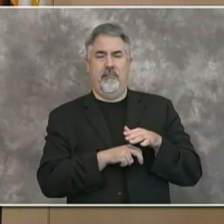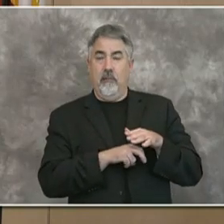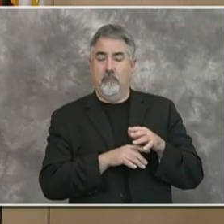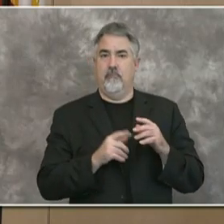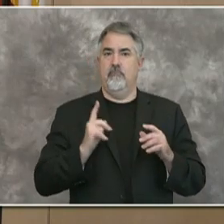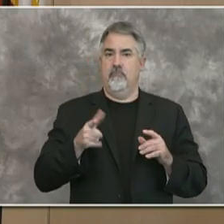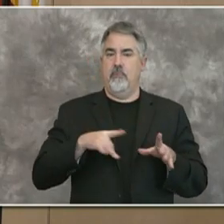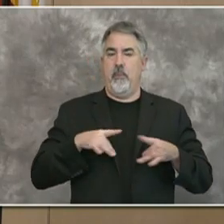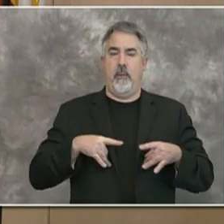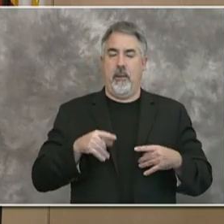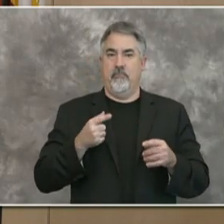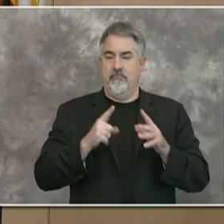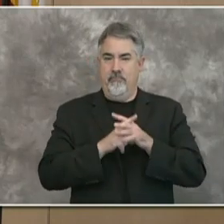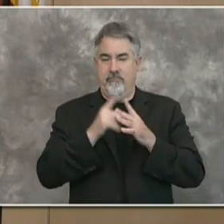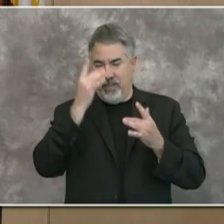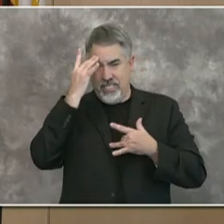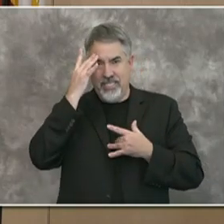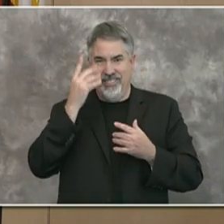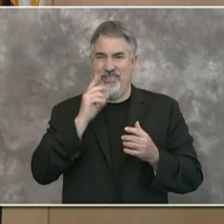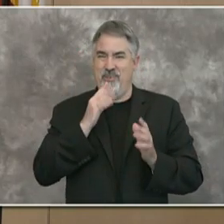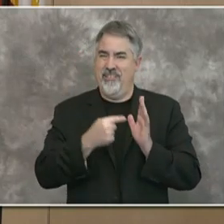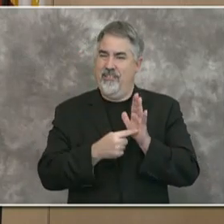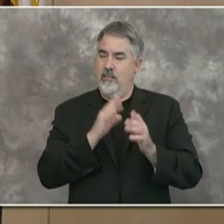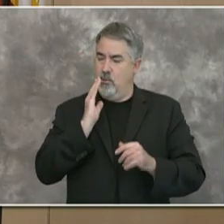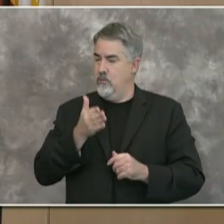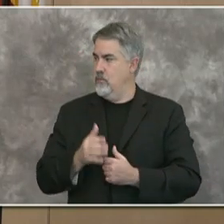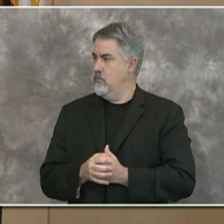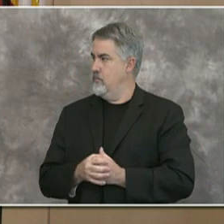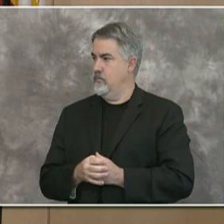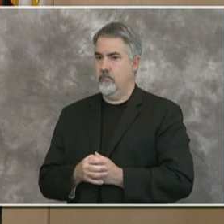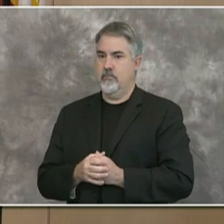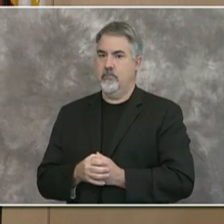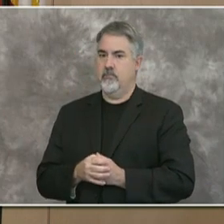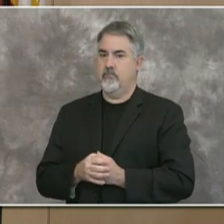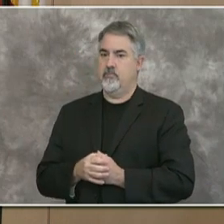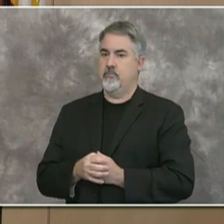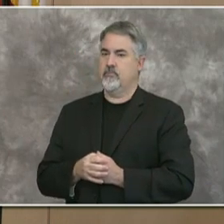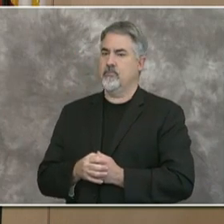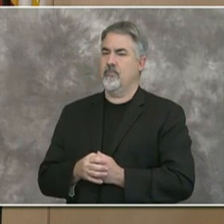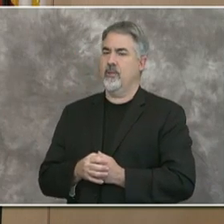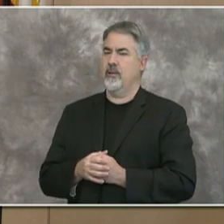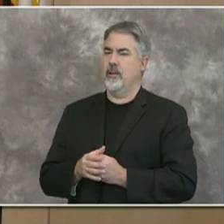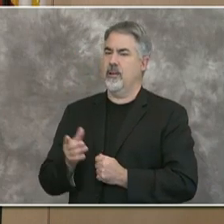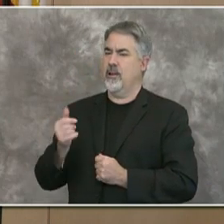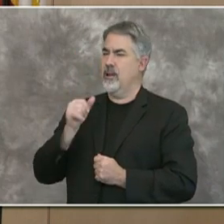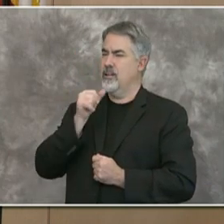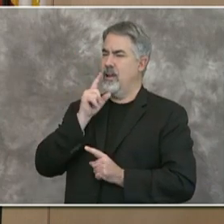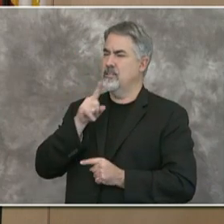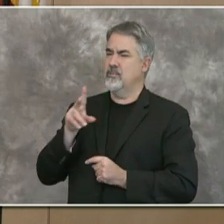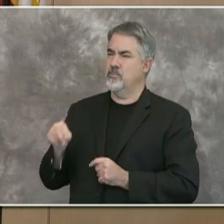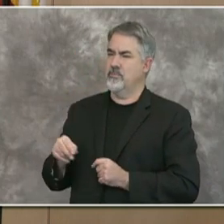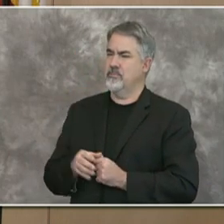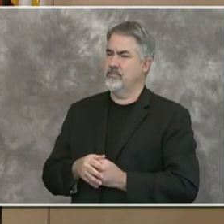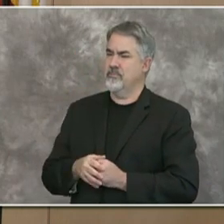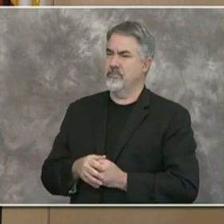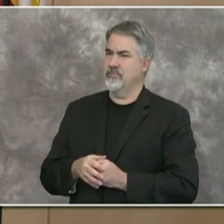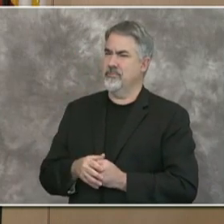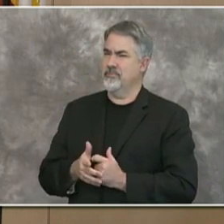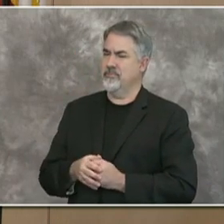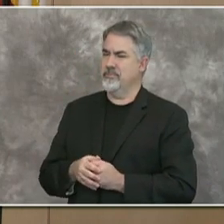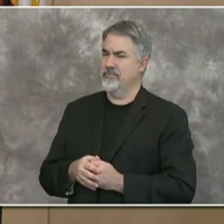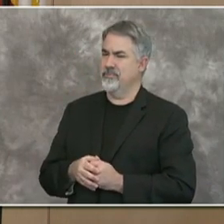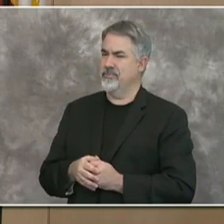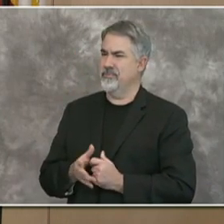positive. So no to the question. Okay. And we have one last text question